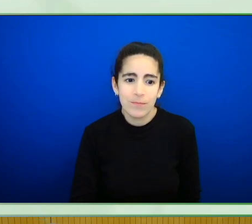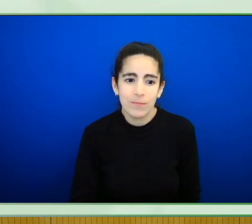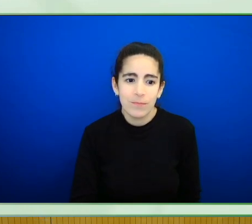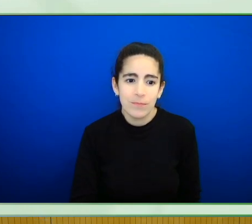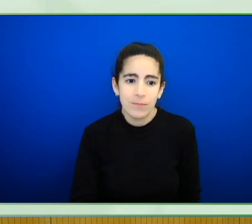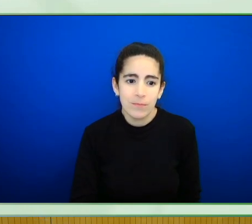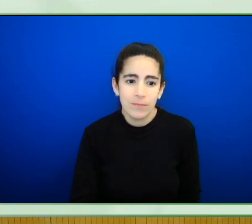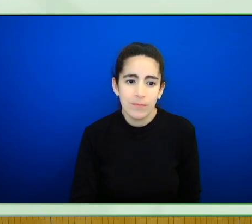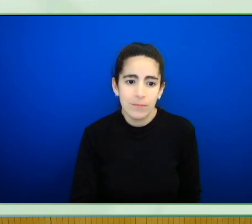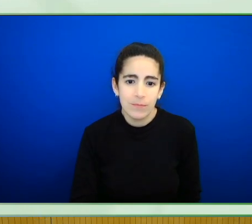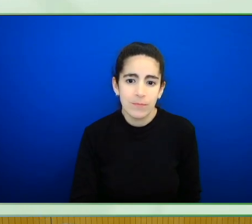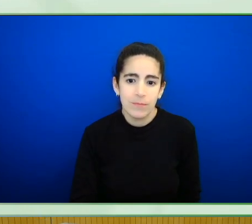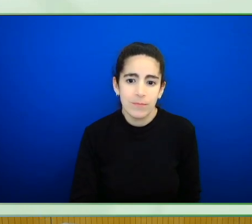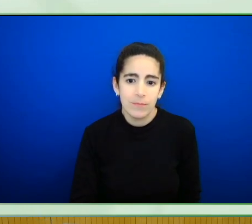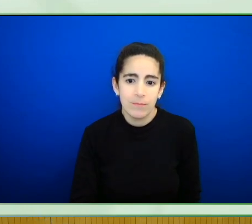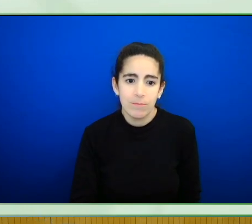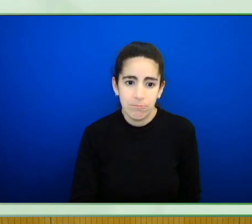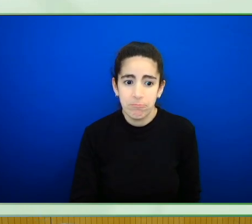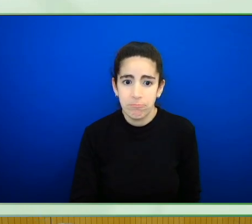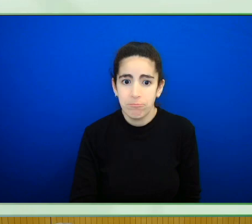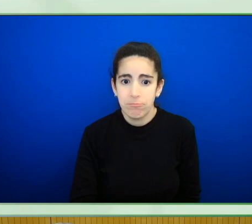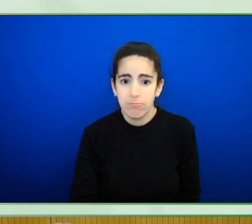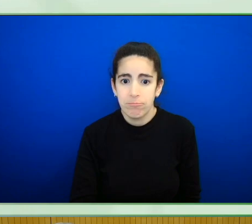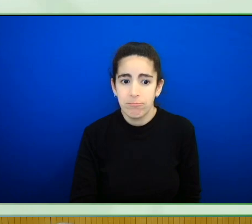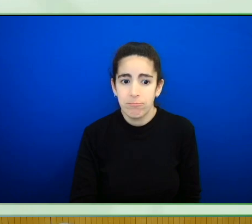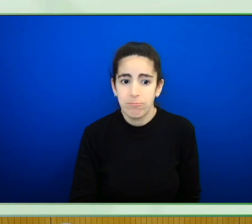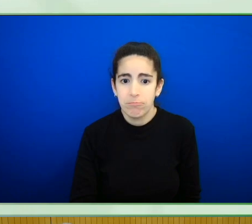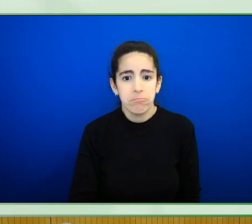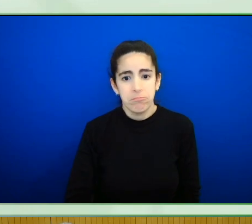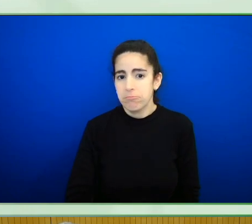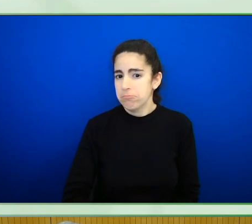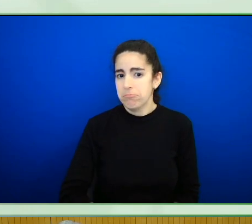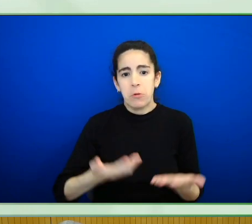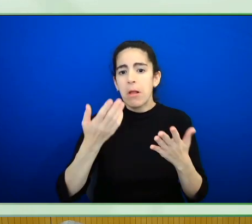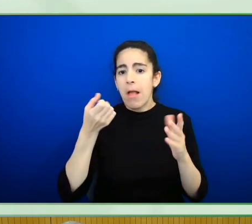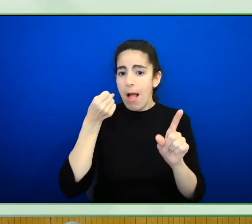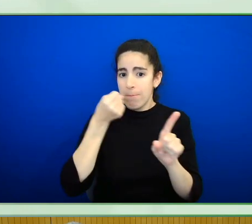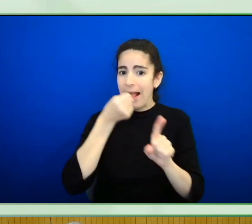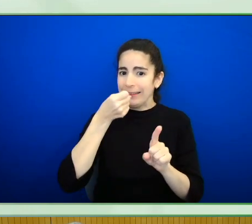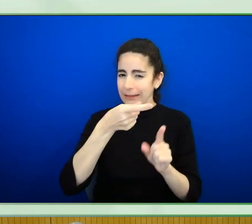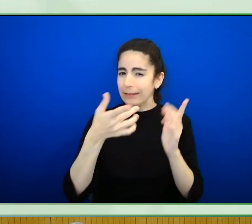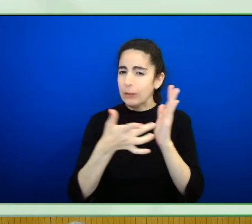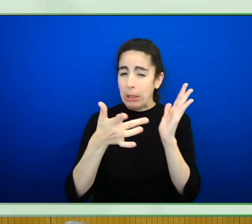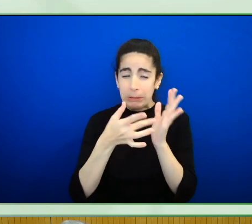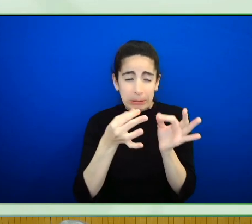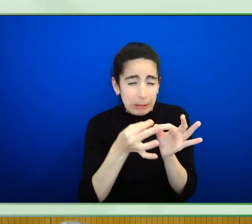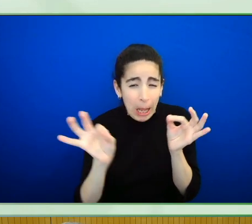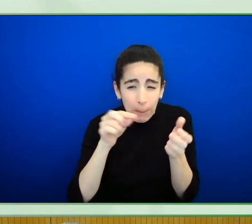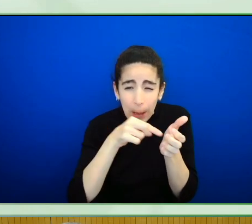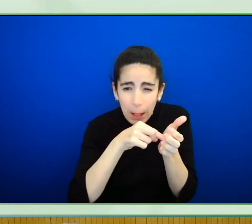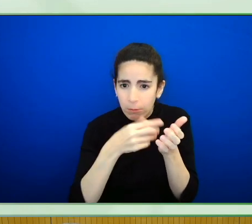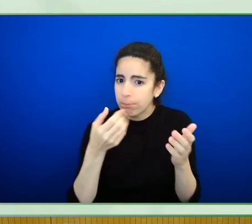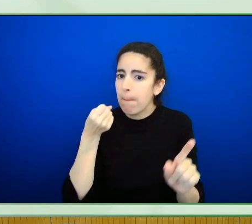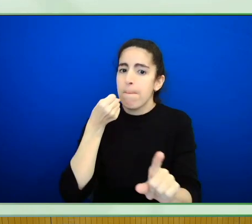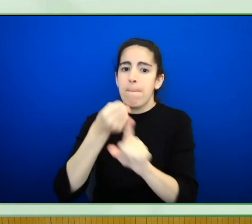The impact of this simple technology is that previously the sub-district hospital and the